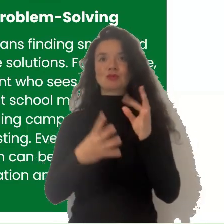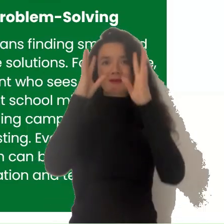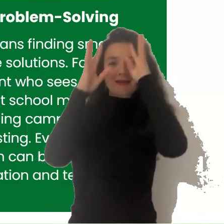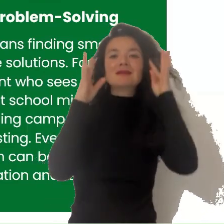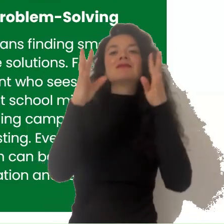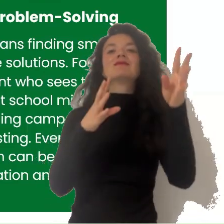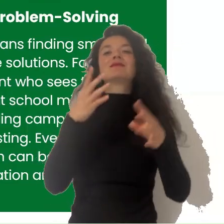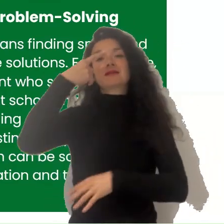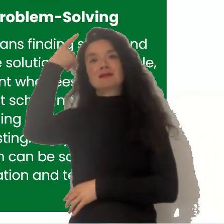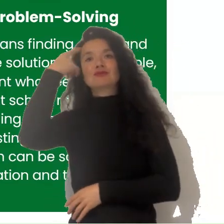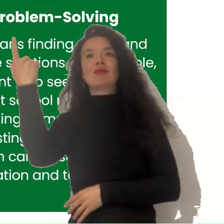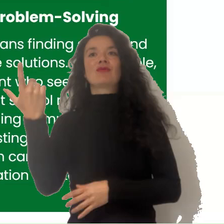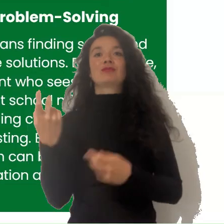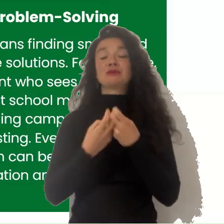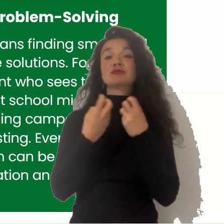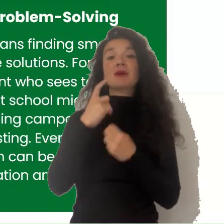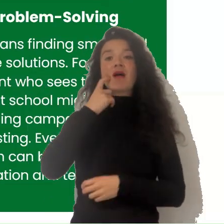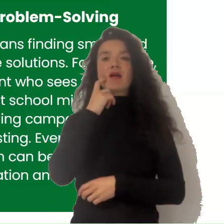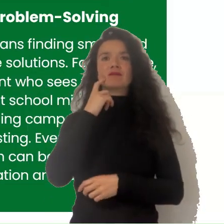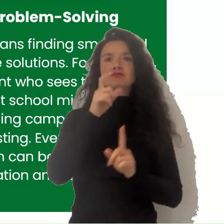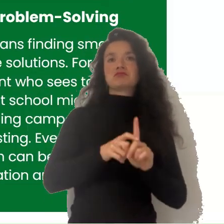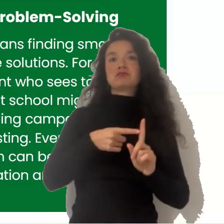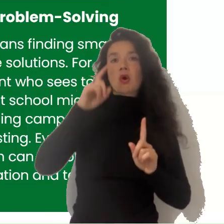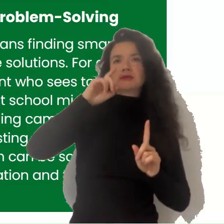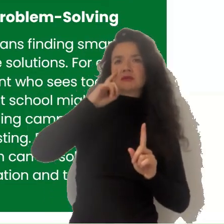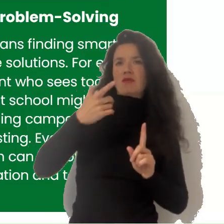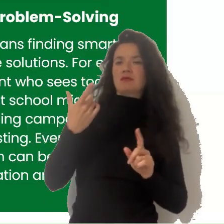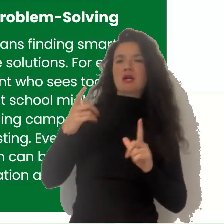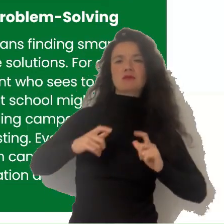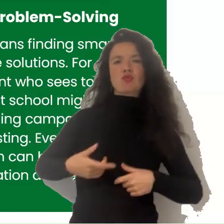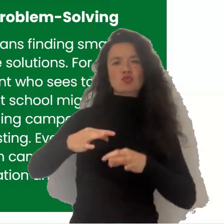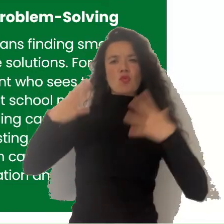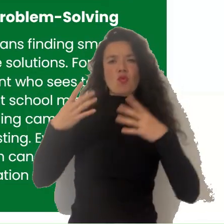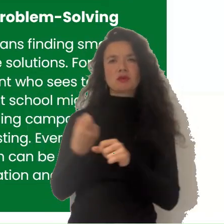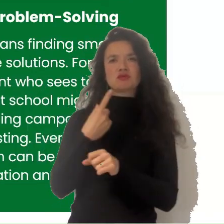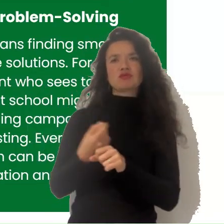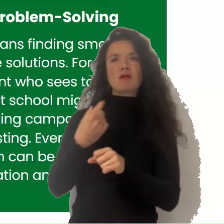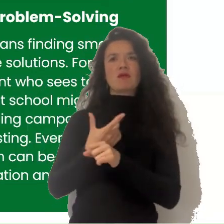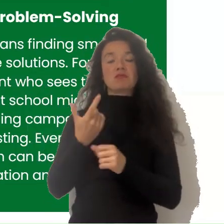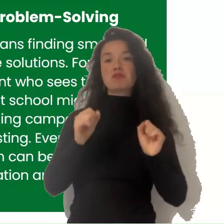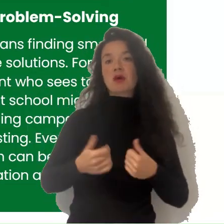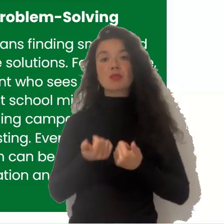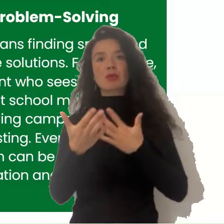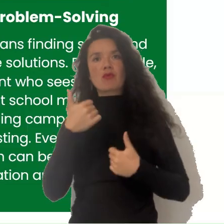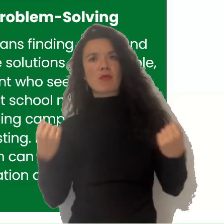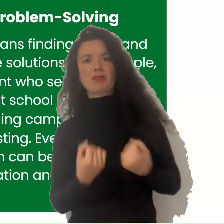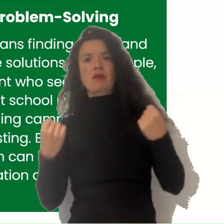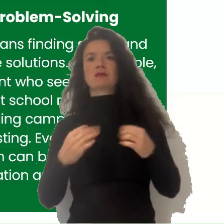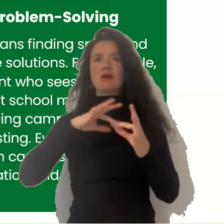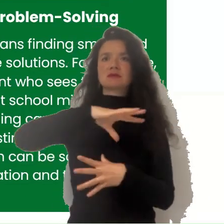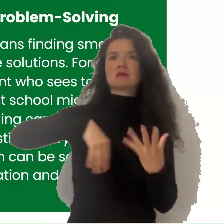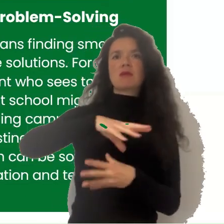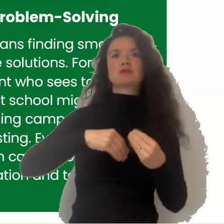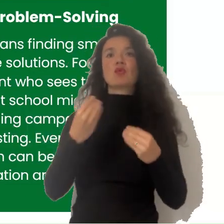connectively and think many things around. And also the problem solving,